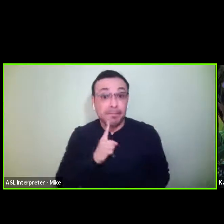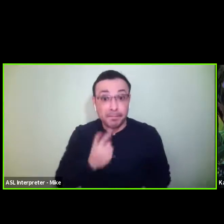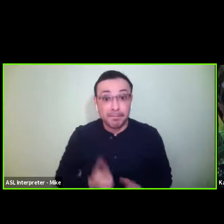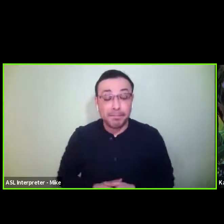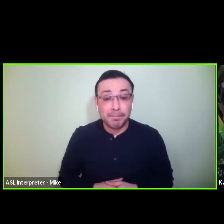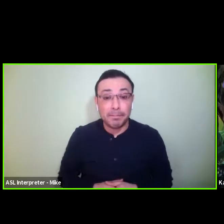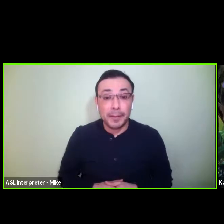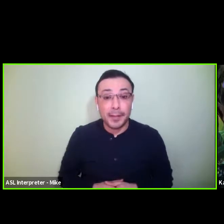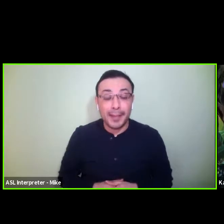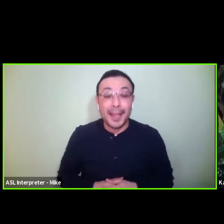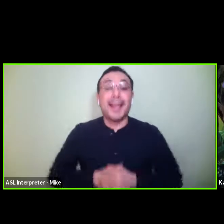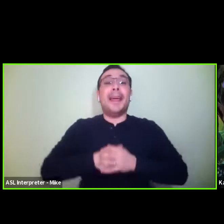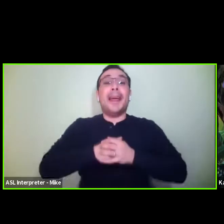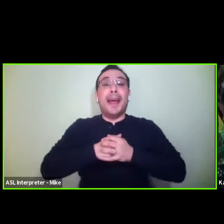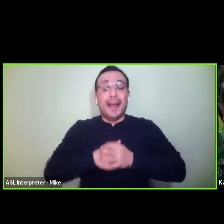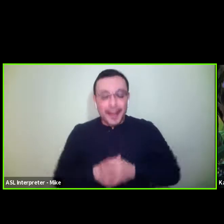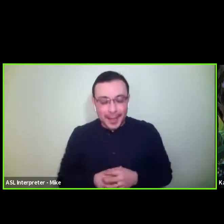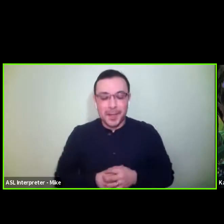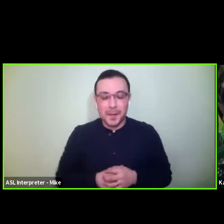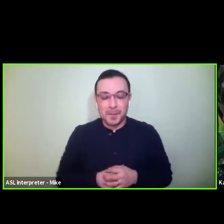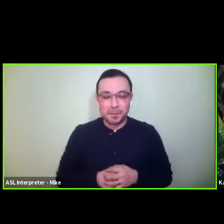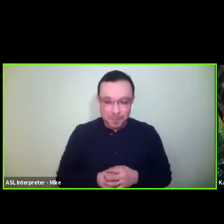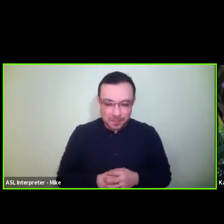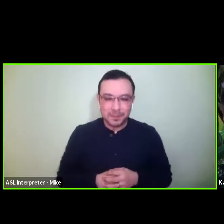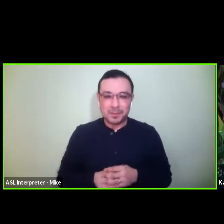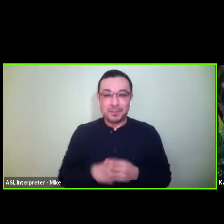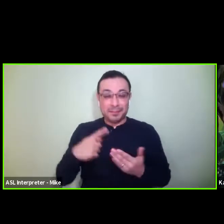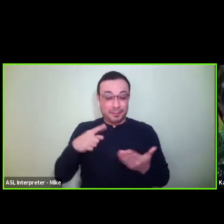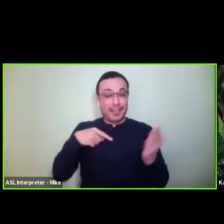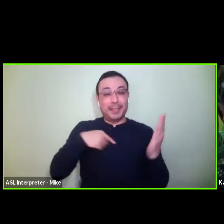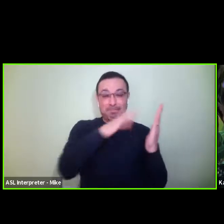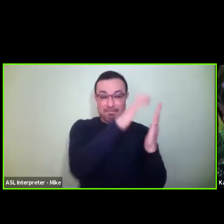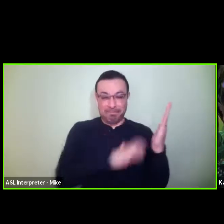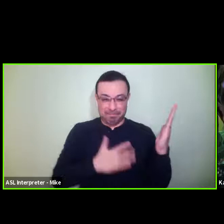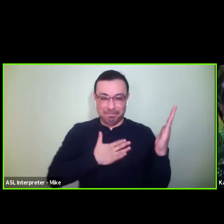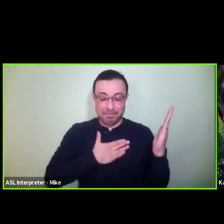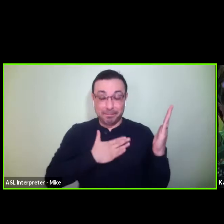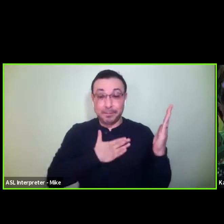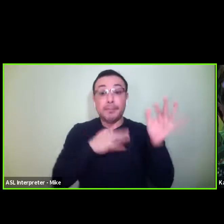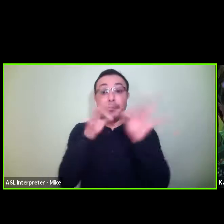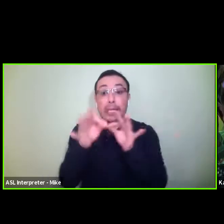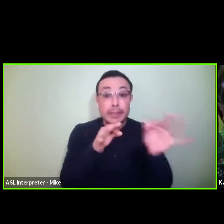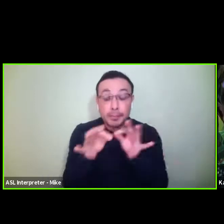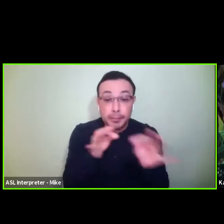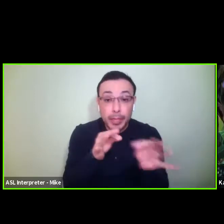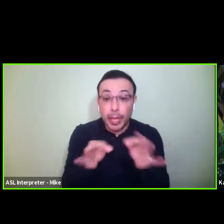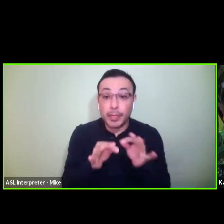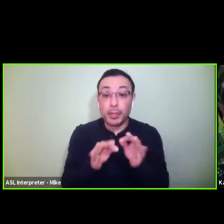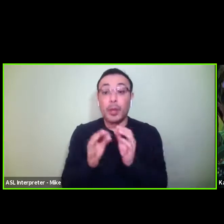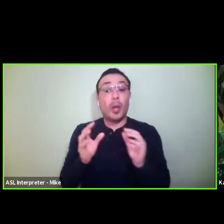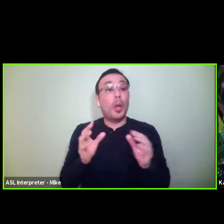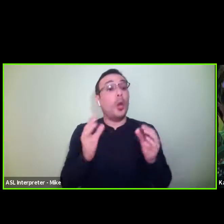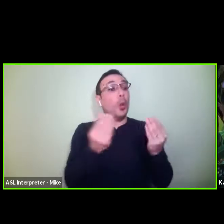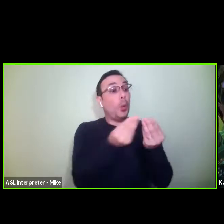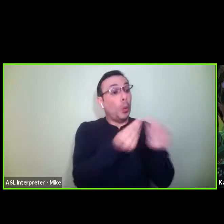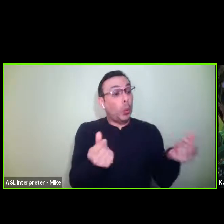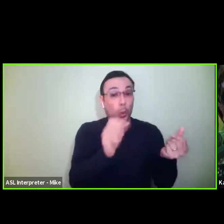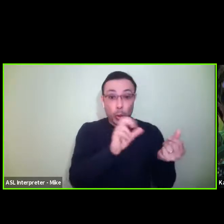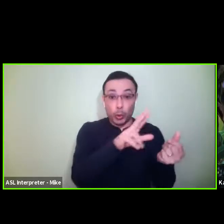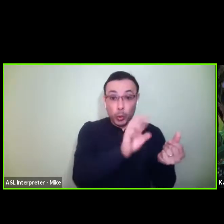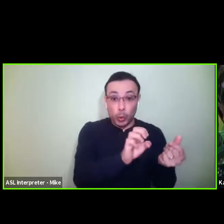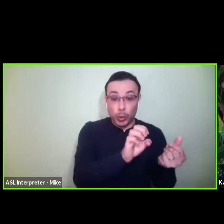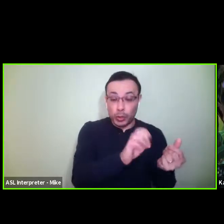Huh. In this paper, I've talked about the difference between curing and hacking space, but what of